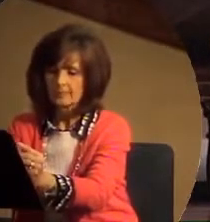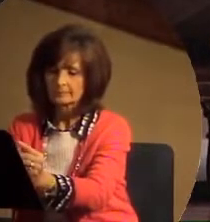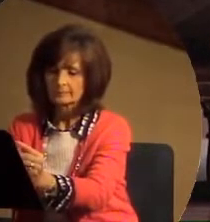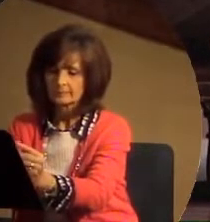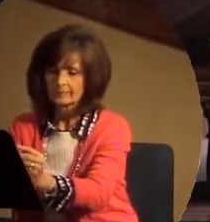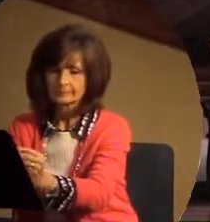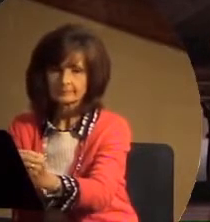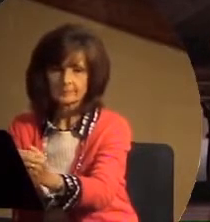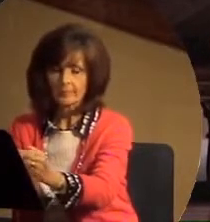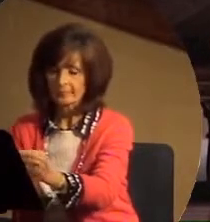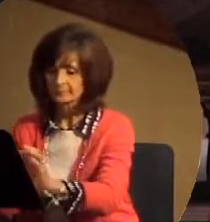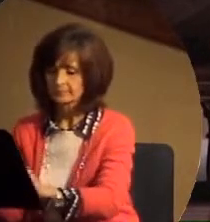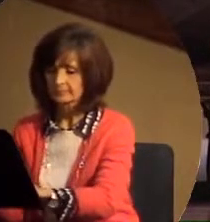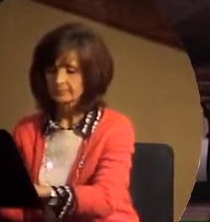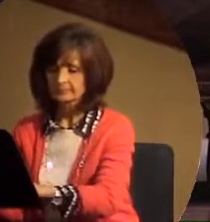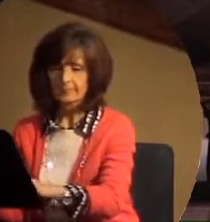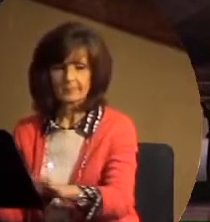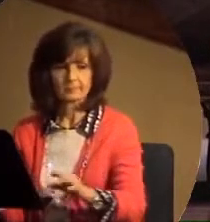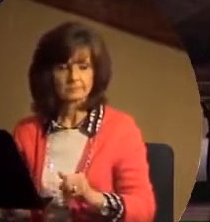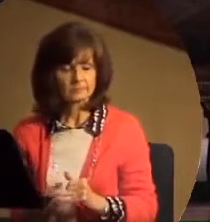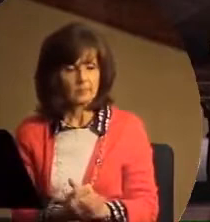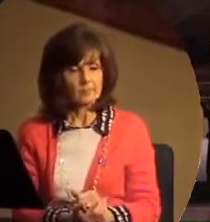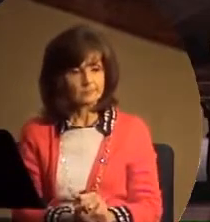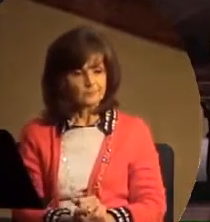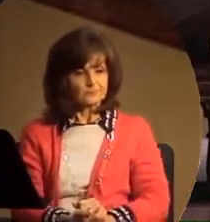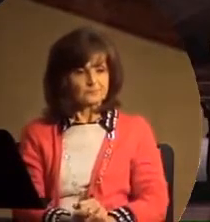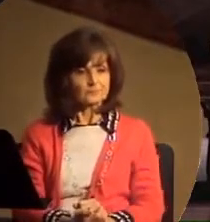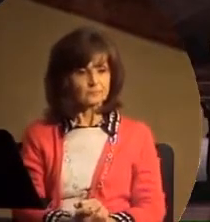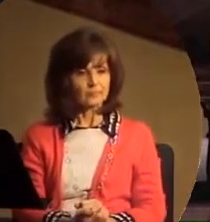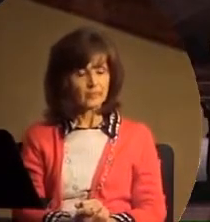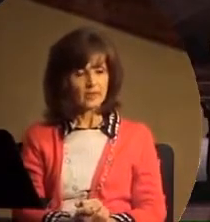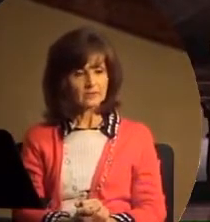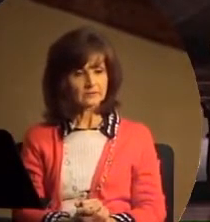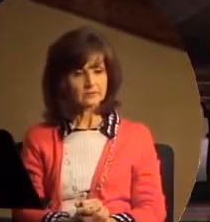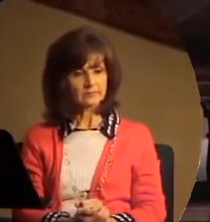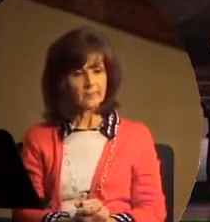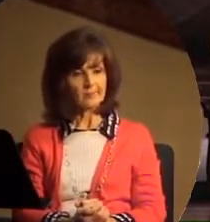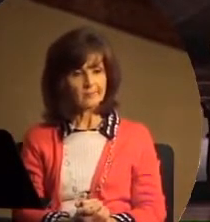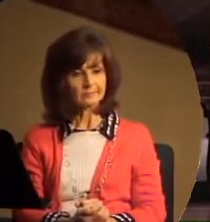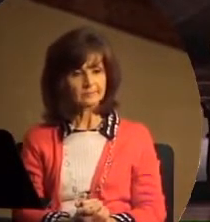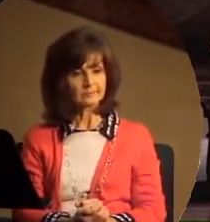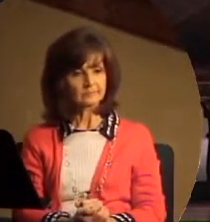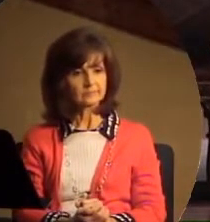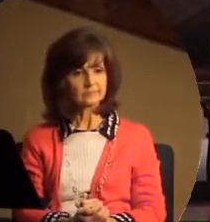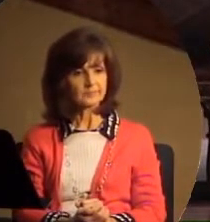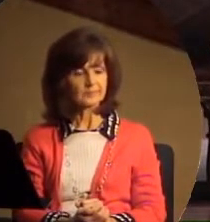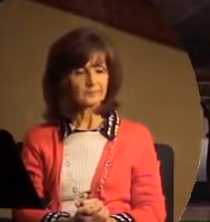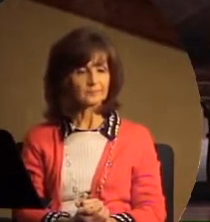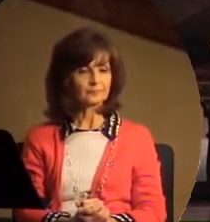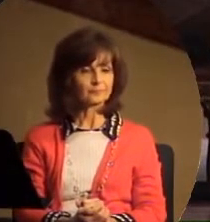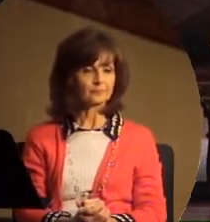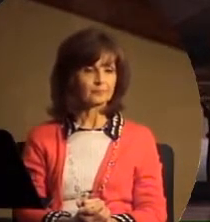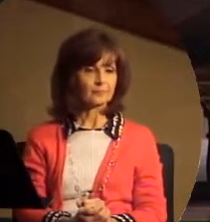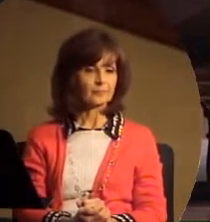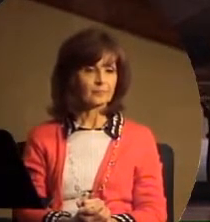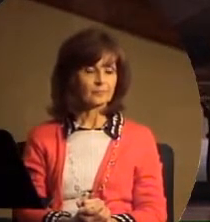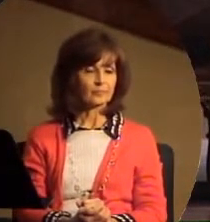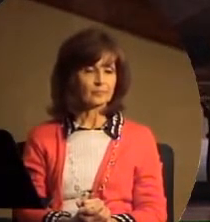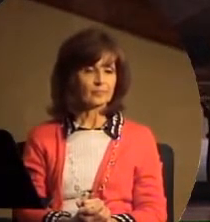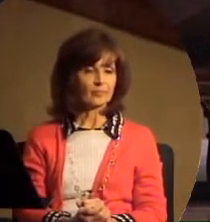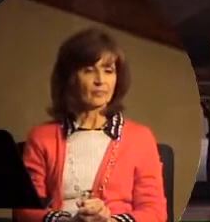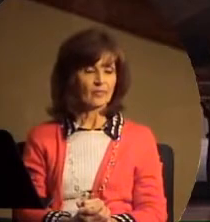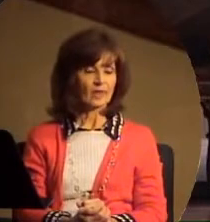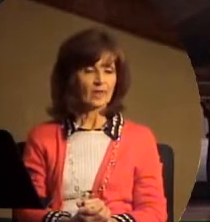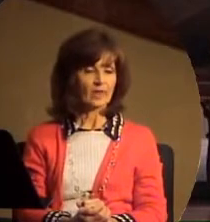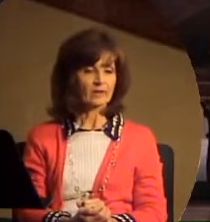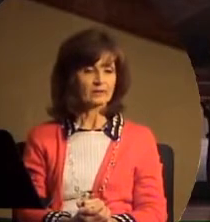here, or something of that nature, we would sure love for you to get in touch with us here at the church office. We'll come get it if we have to,